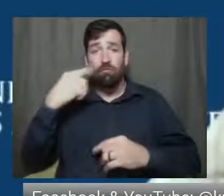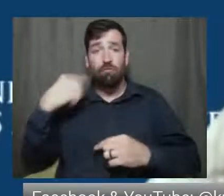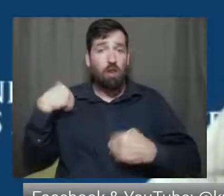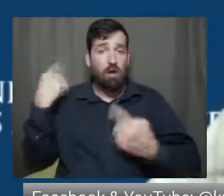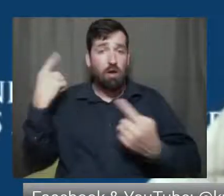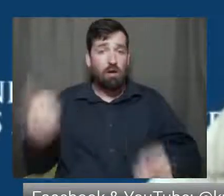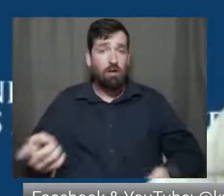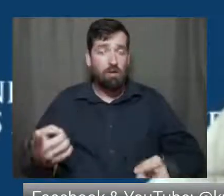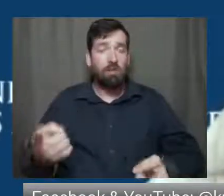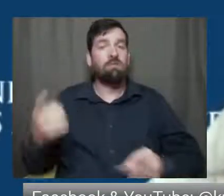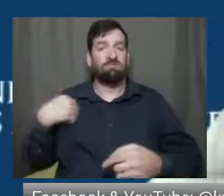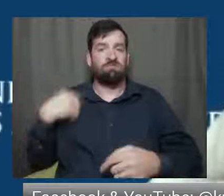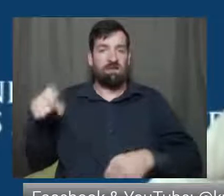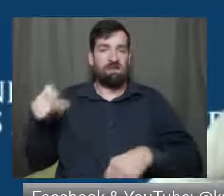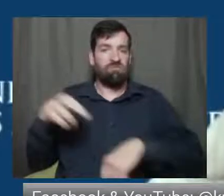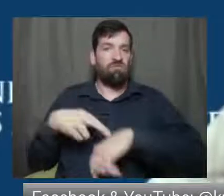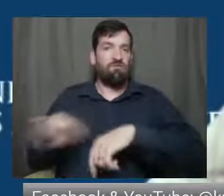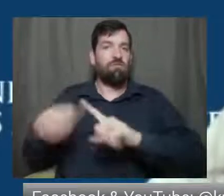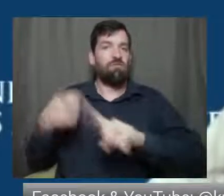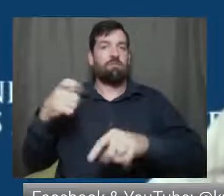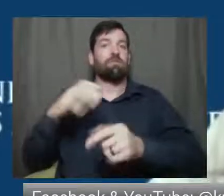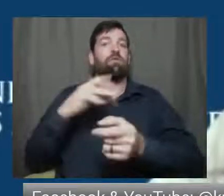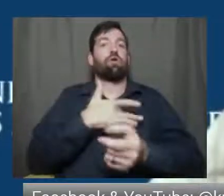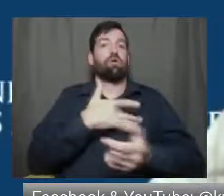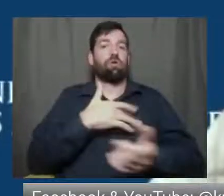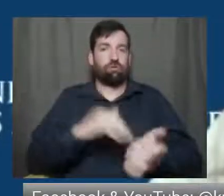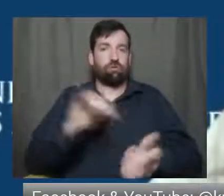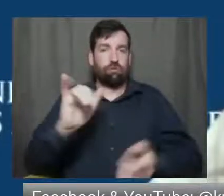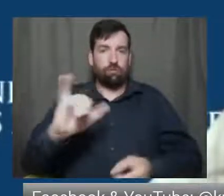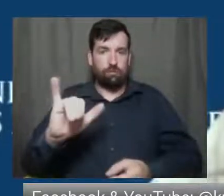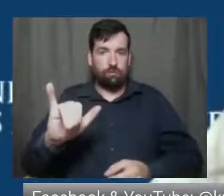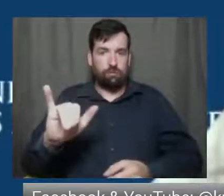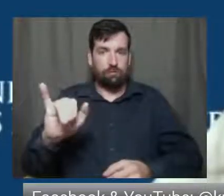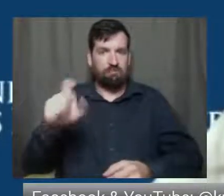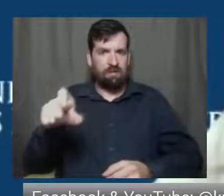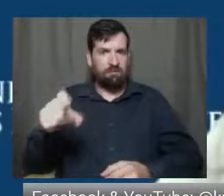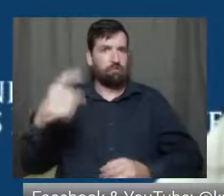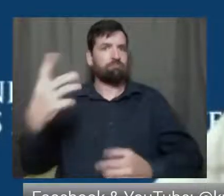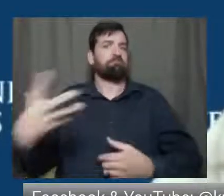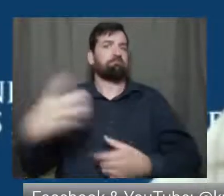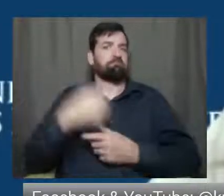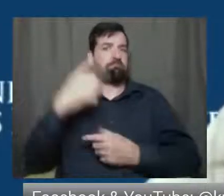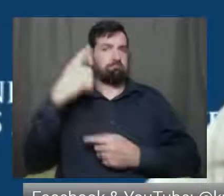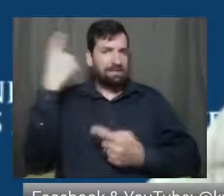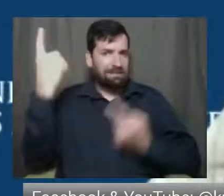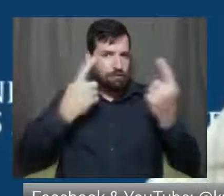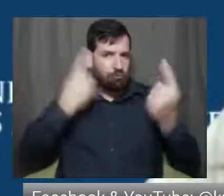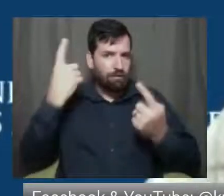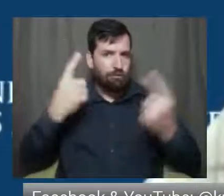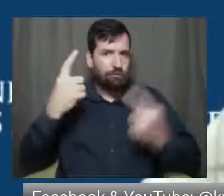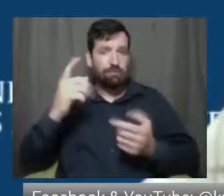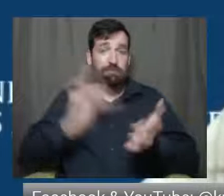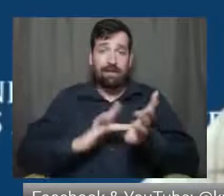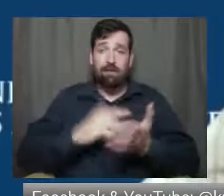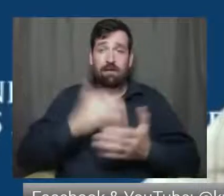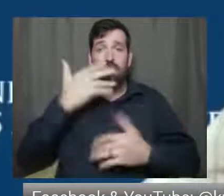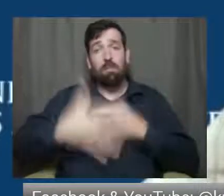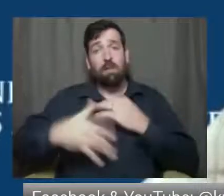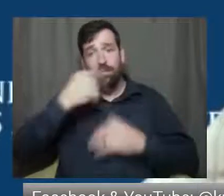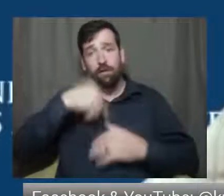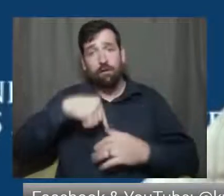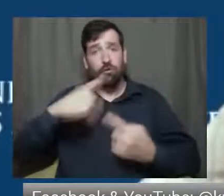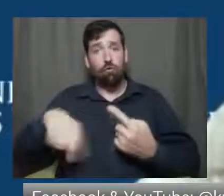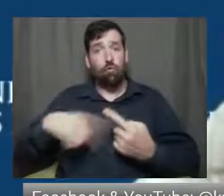to be referred by their cardiologist as well, because we have to take in consideration those blood thinners when we do the